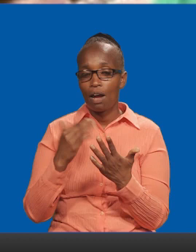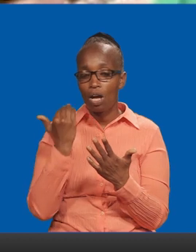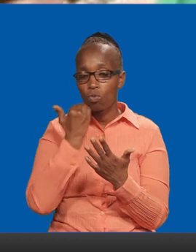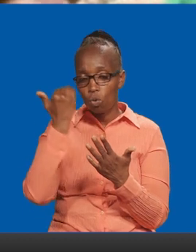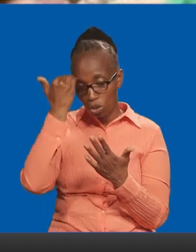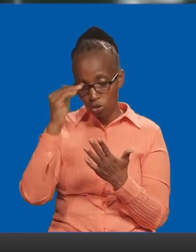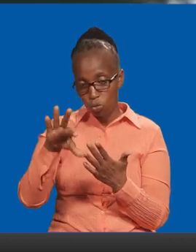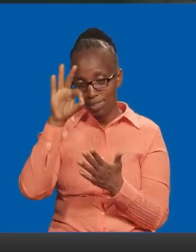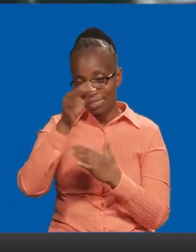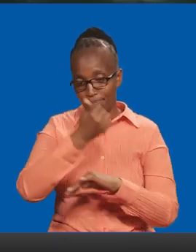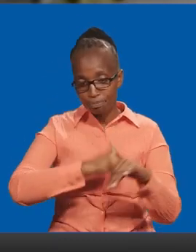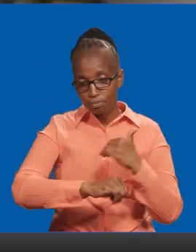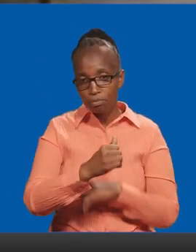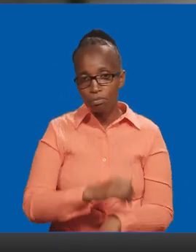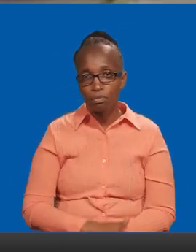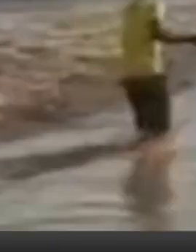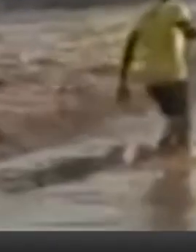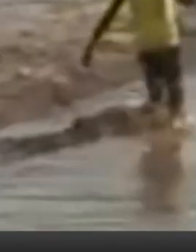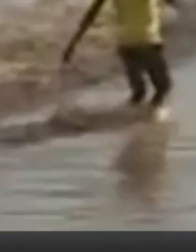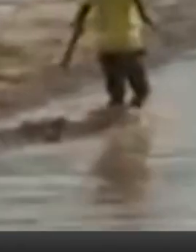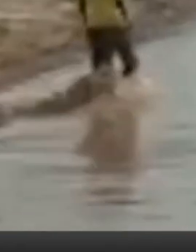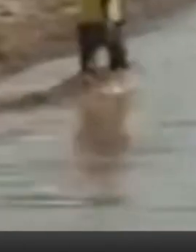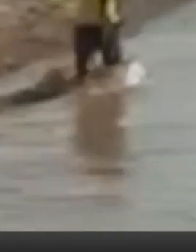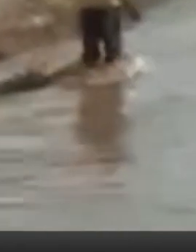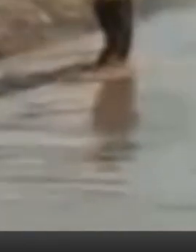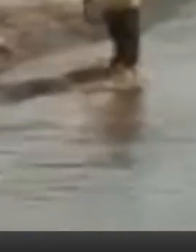atakuwa atafunguliwa mashtaka. Isaac Musyoka, Undugu TV.